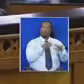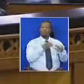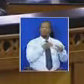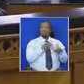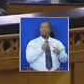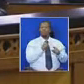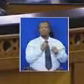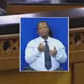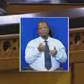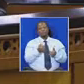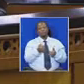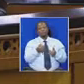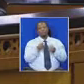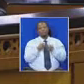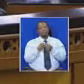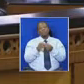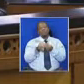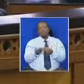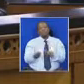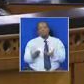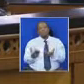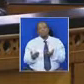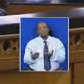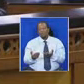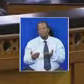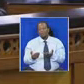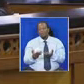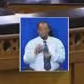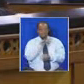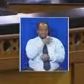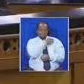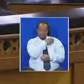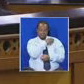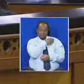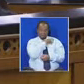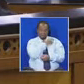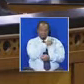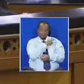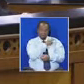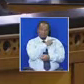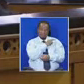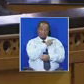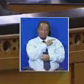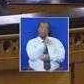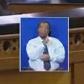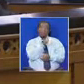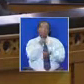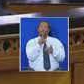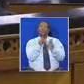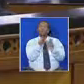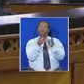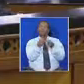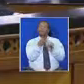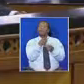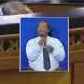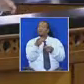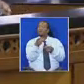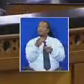you must have to The minister can begin the nutteless departments, so as departments of Work and Sport, to